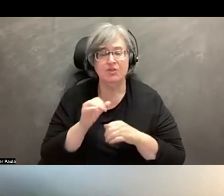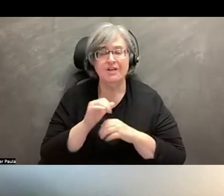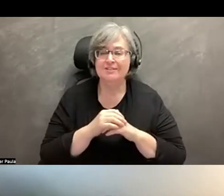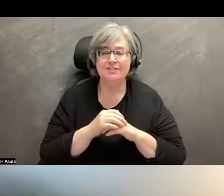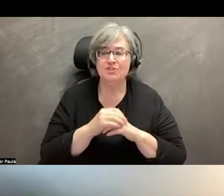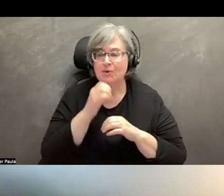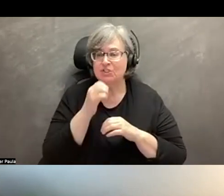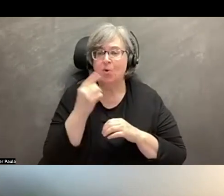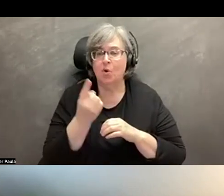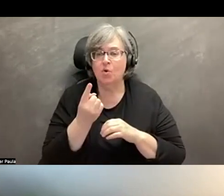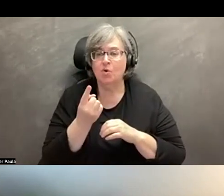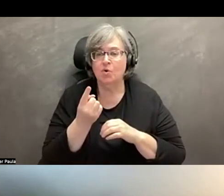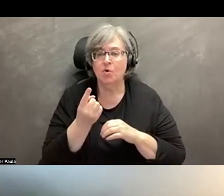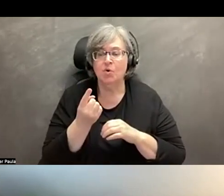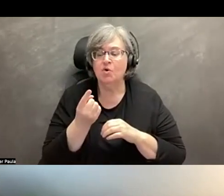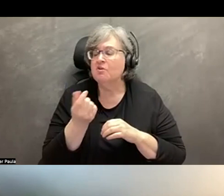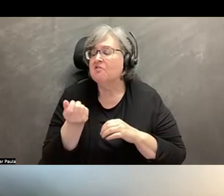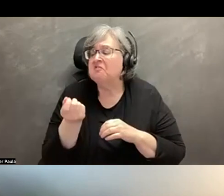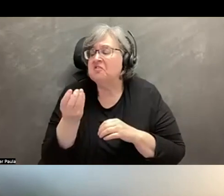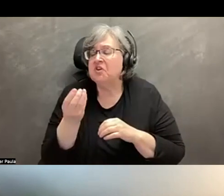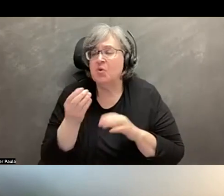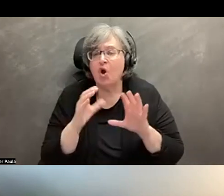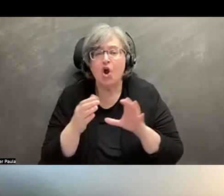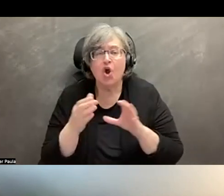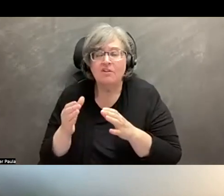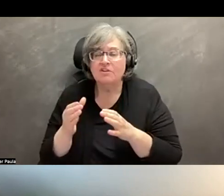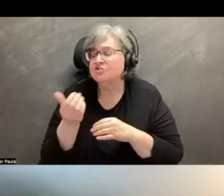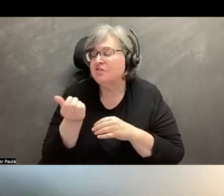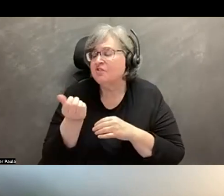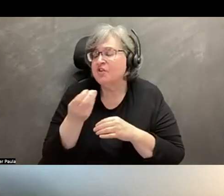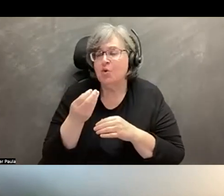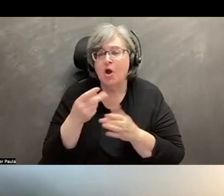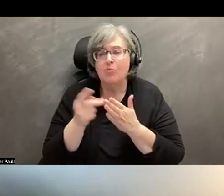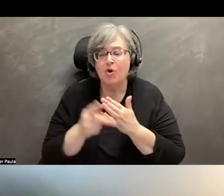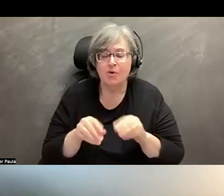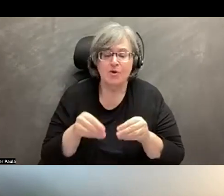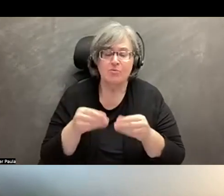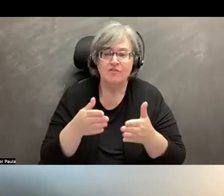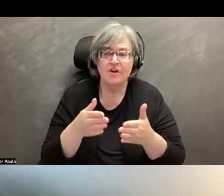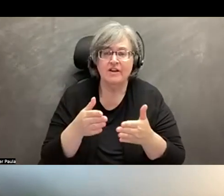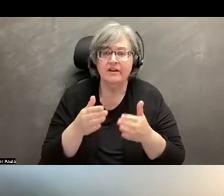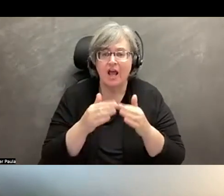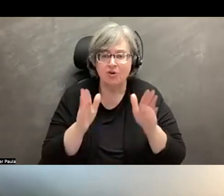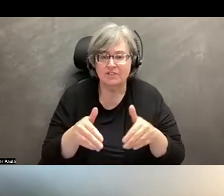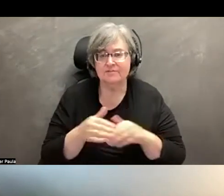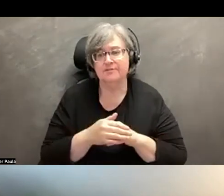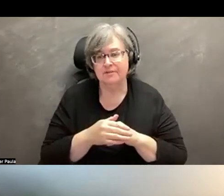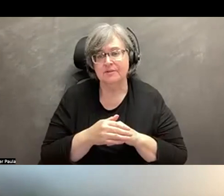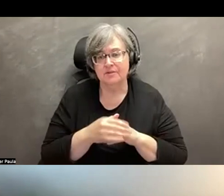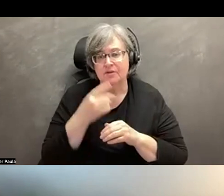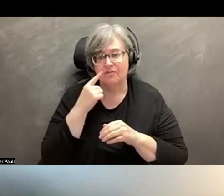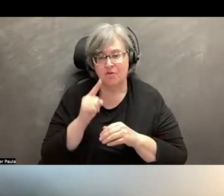handful of coalitions or a handful of programs providing inventory in housing